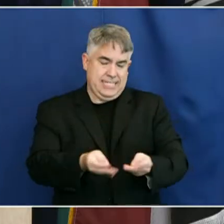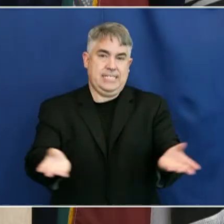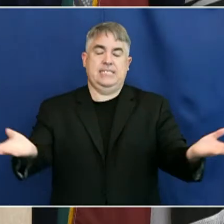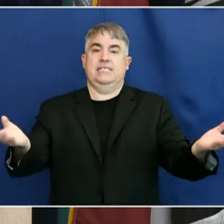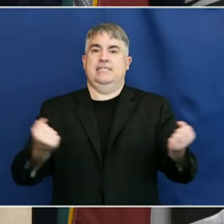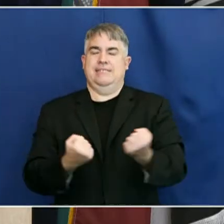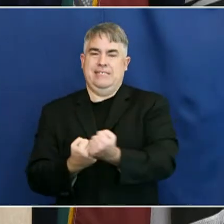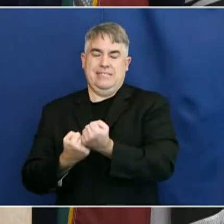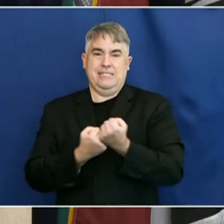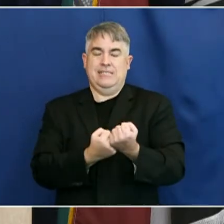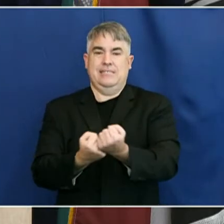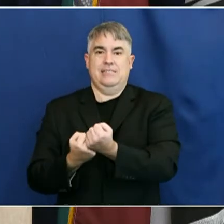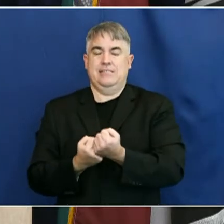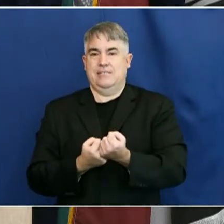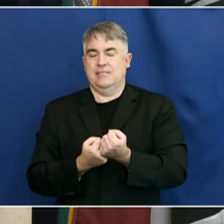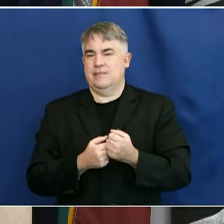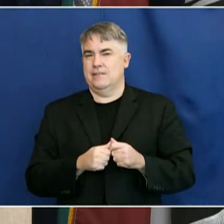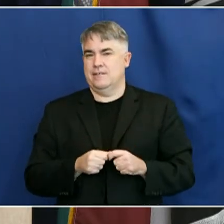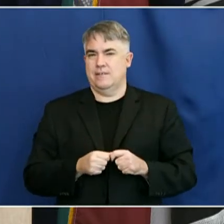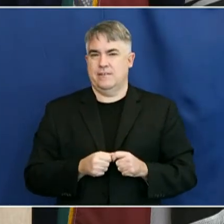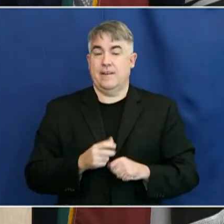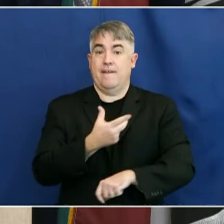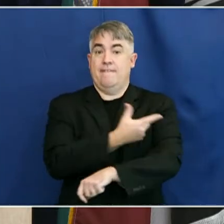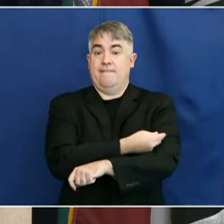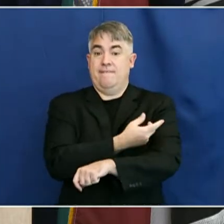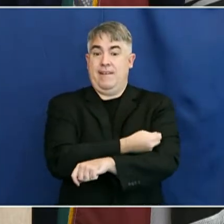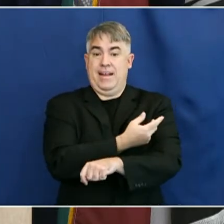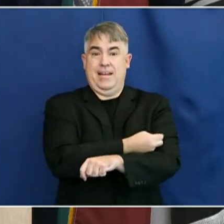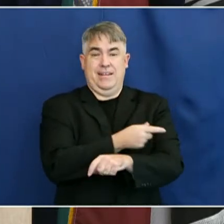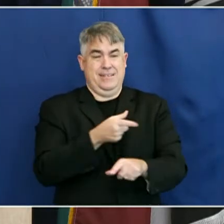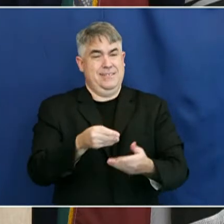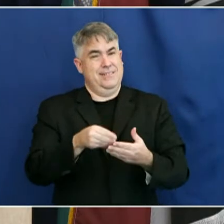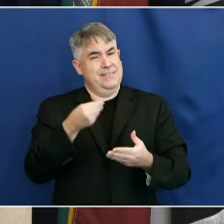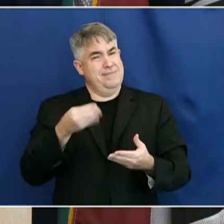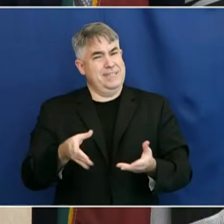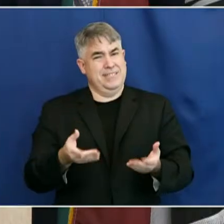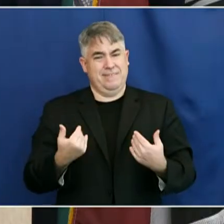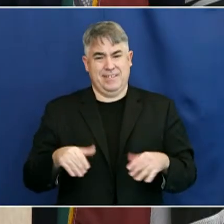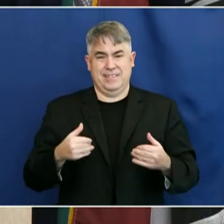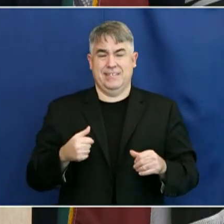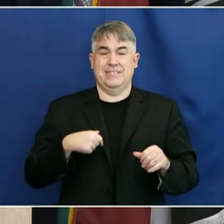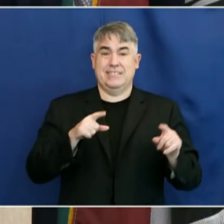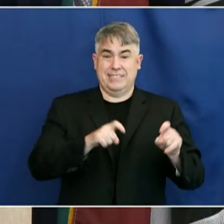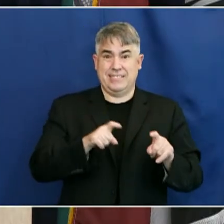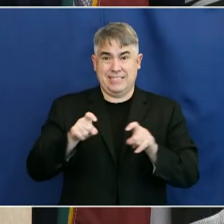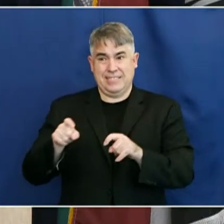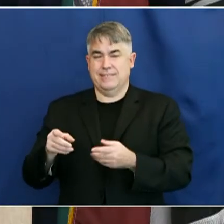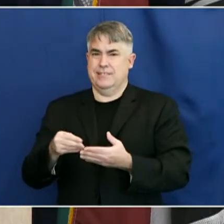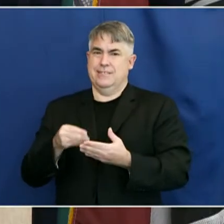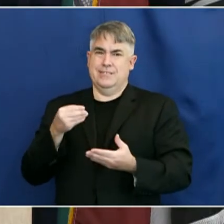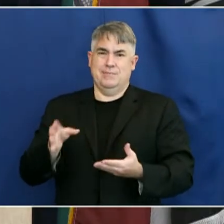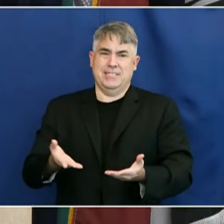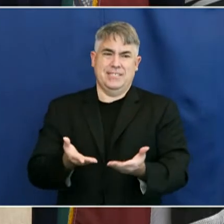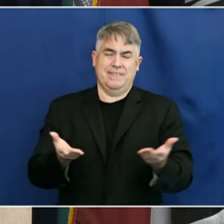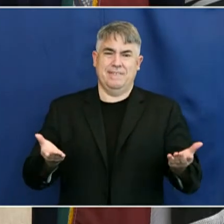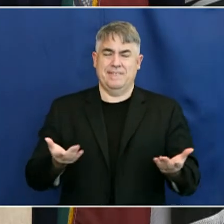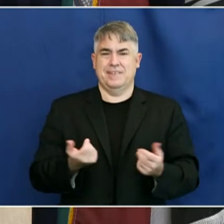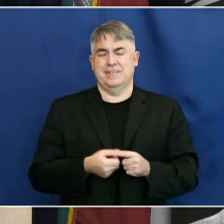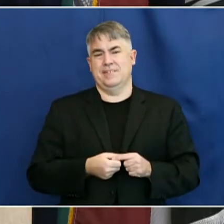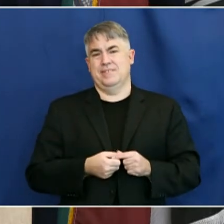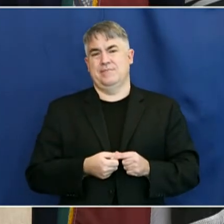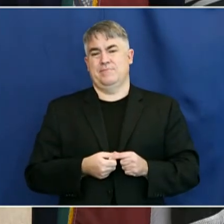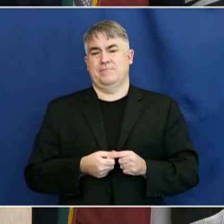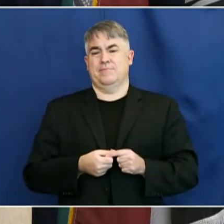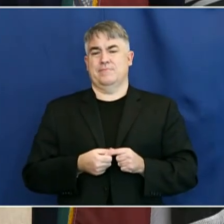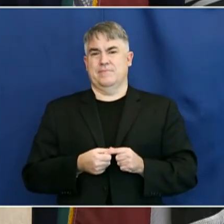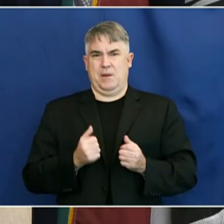incurred tremendous costs around vaccinations, continued costs around testing, and all of the efforts around public health response. But then we can